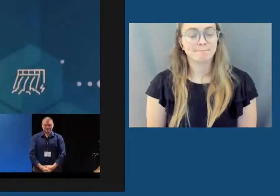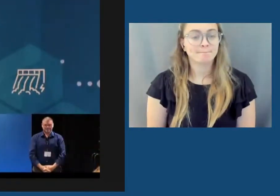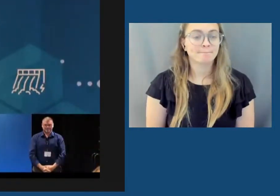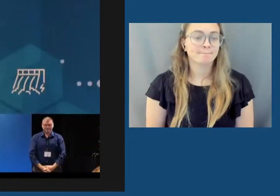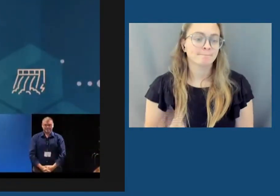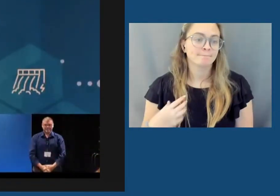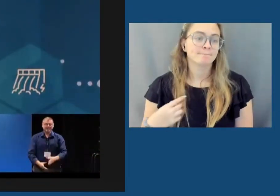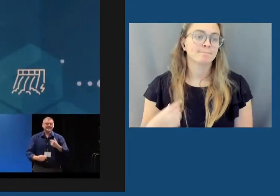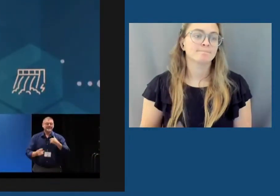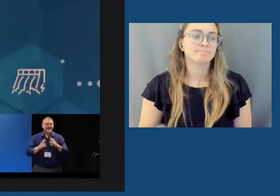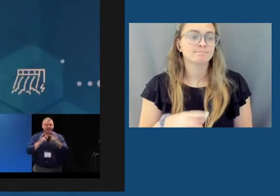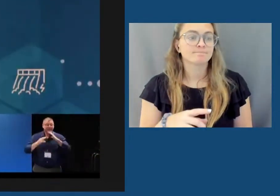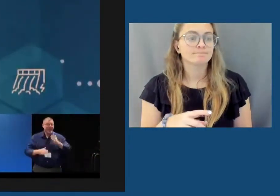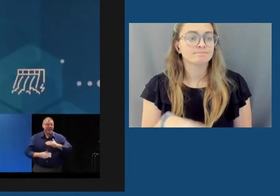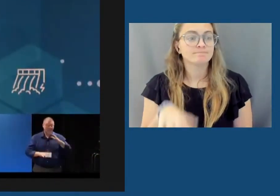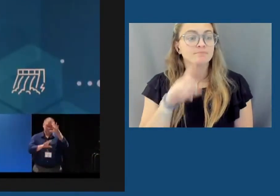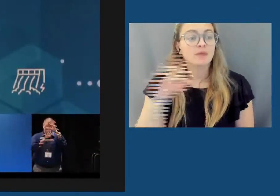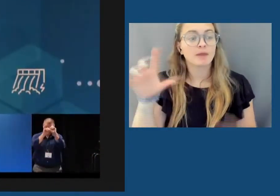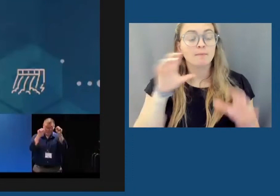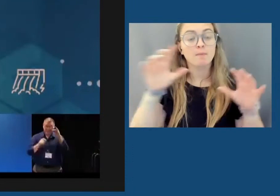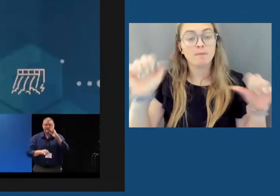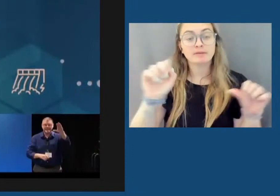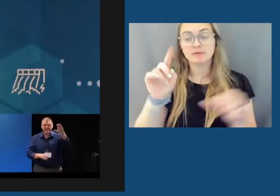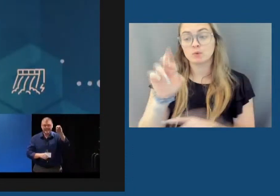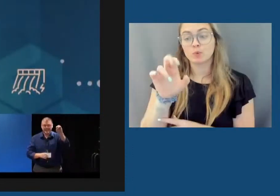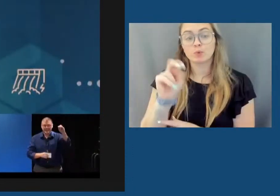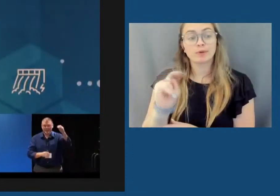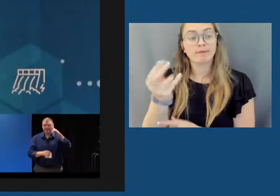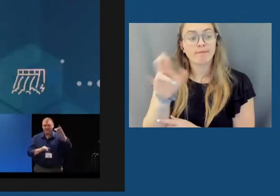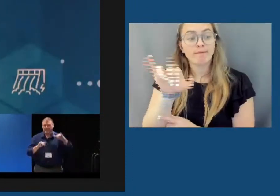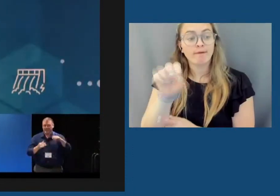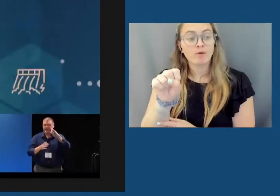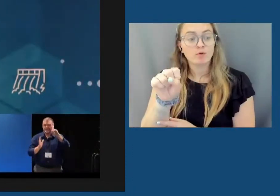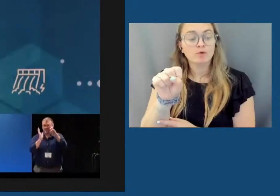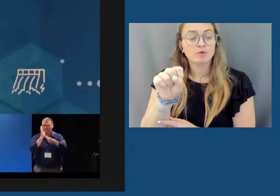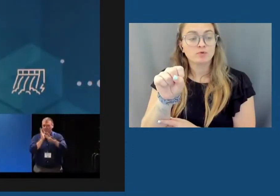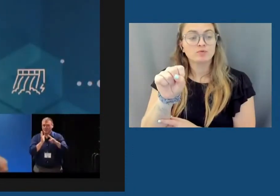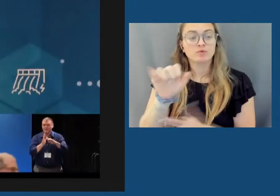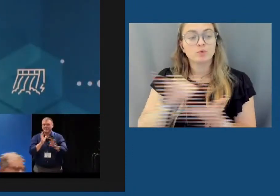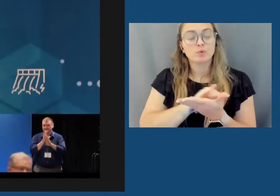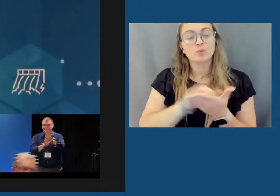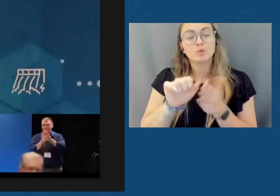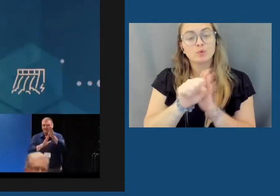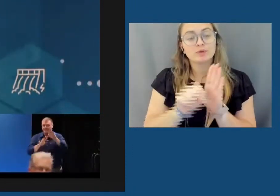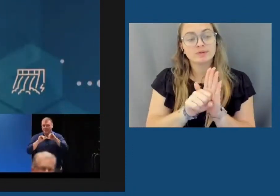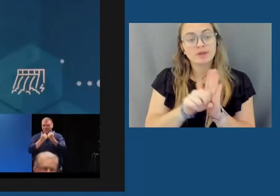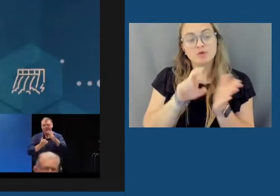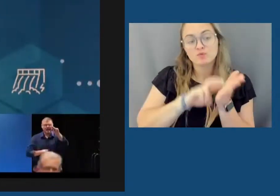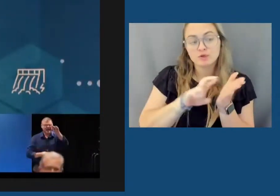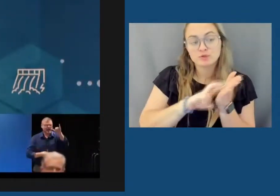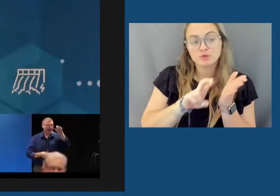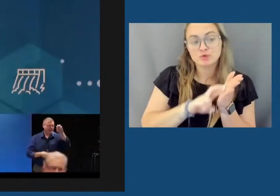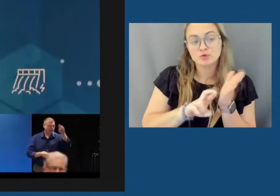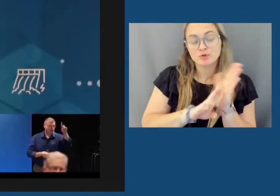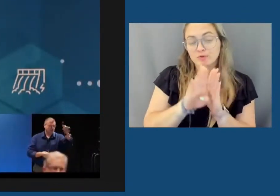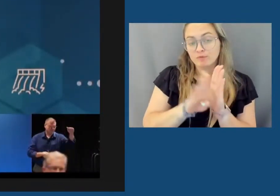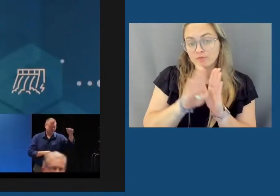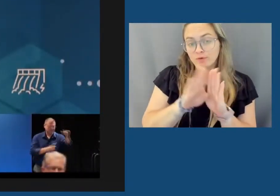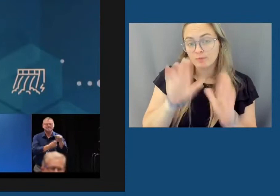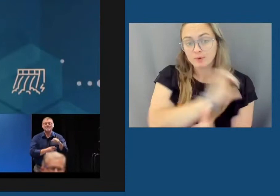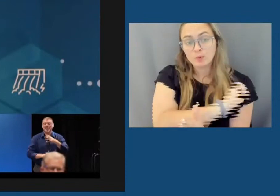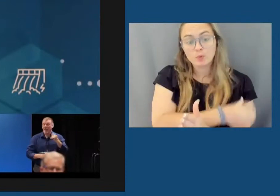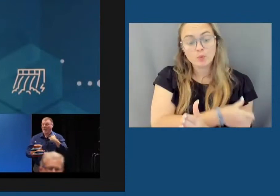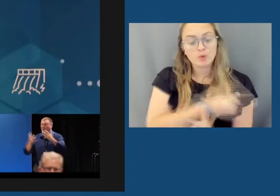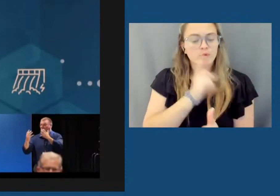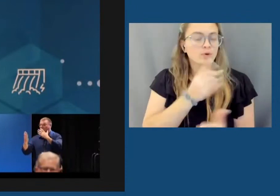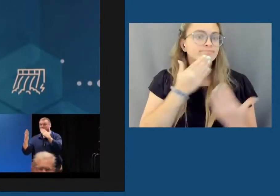I'm Doreen Harris, President and CEO of the New York State Energy Research and Development Authority, or NYSERDA. And I certainly do want to thank